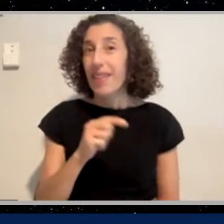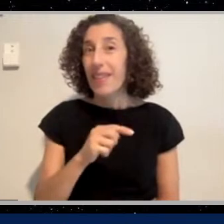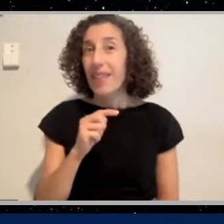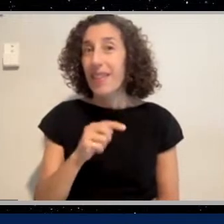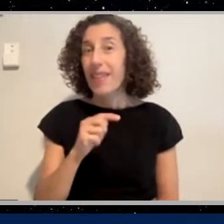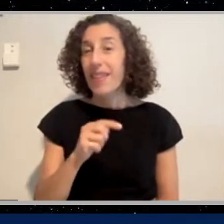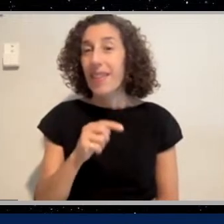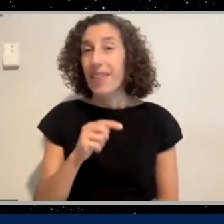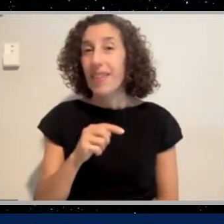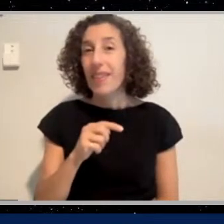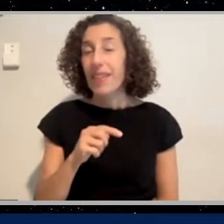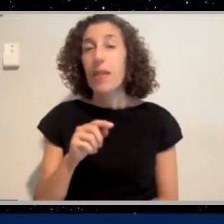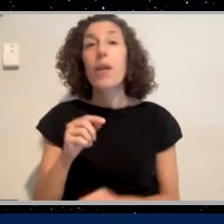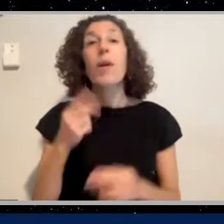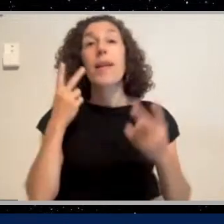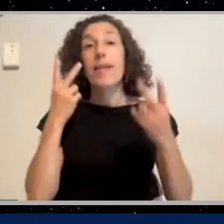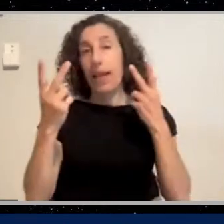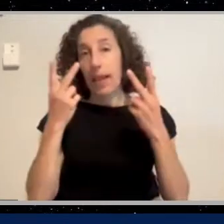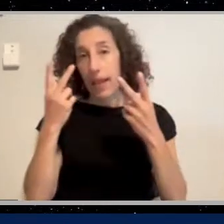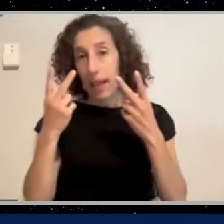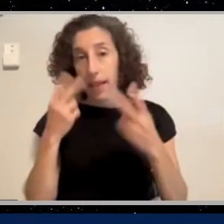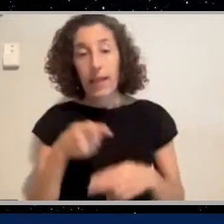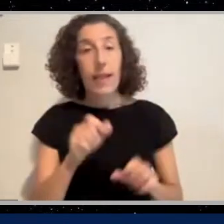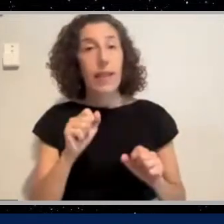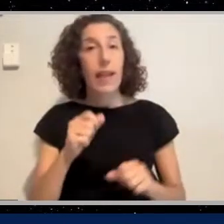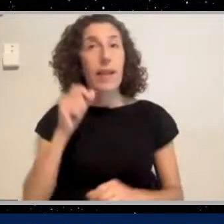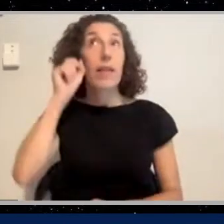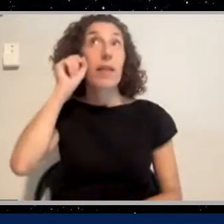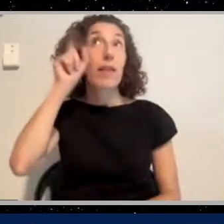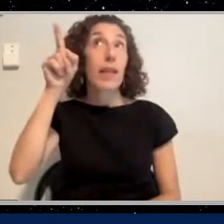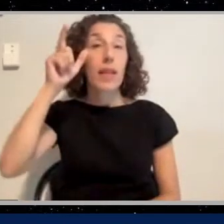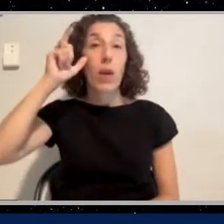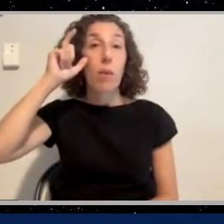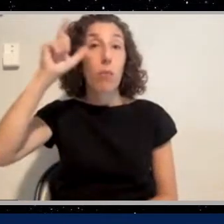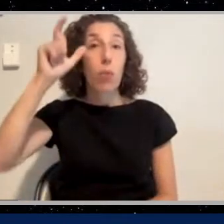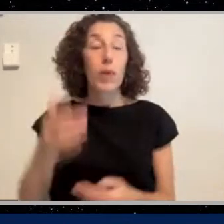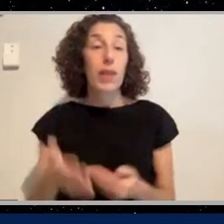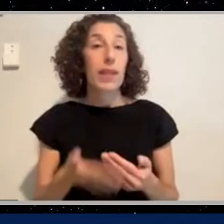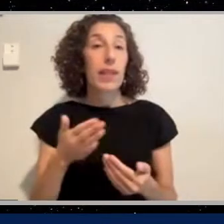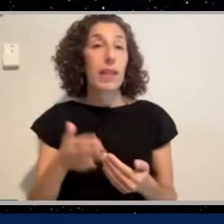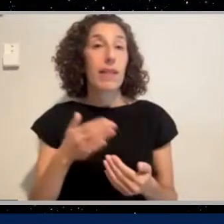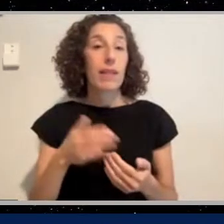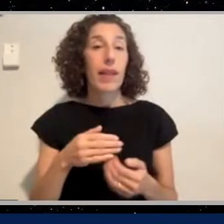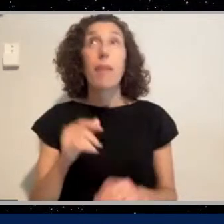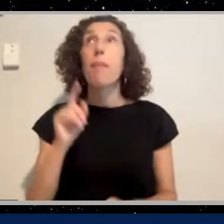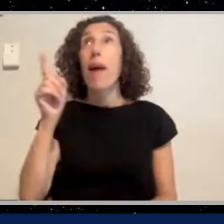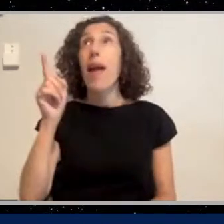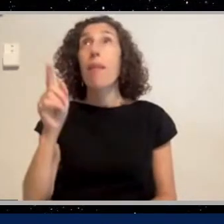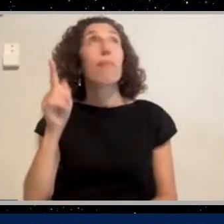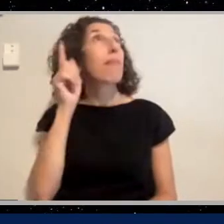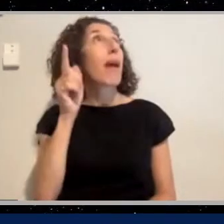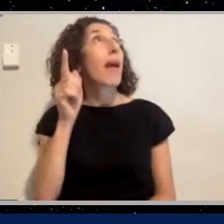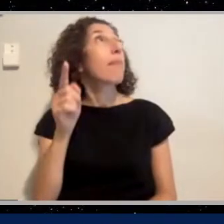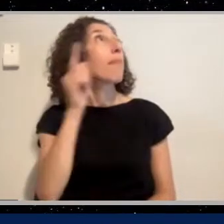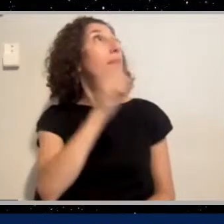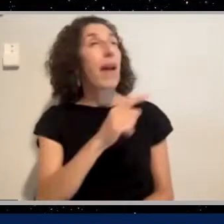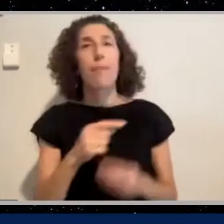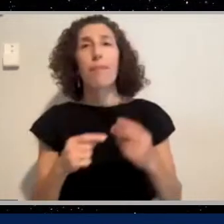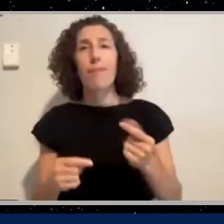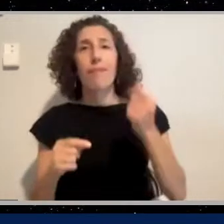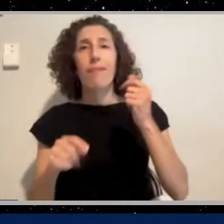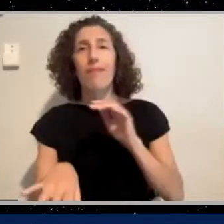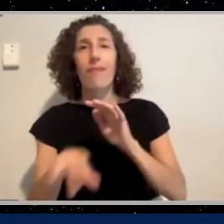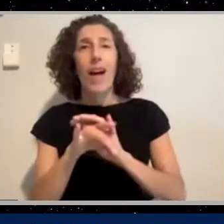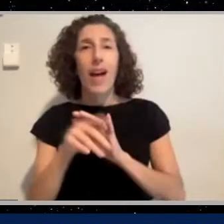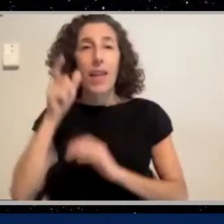fully sighted, so he's able to spot the moon, no matter where it is. And I was like, oh yeah, buddy,